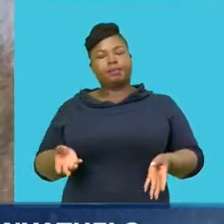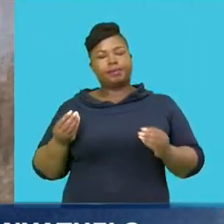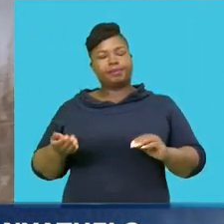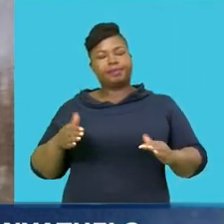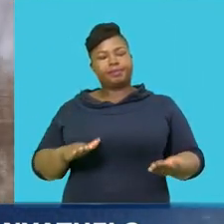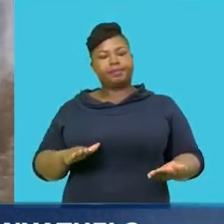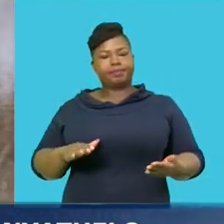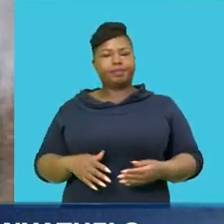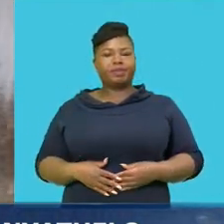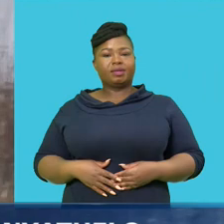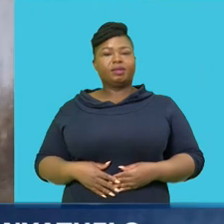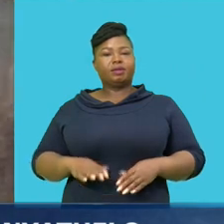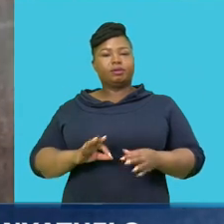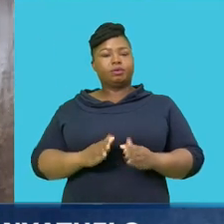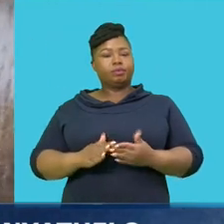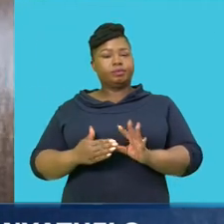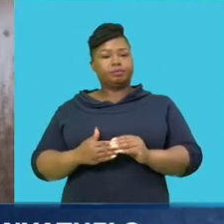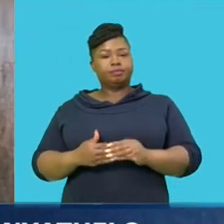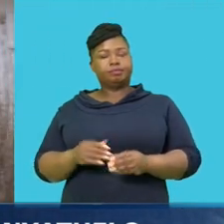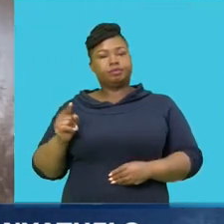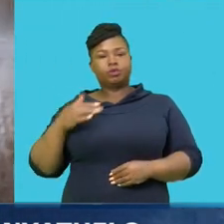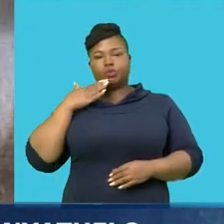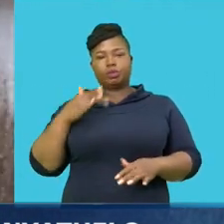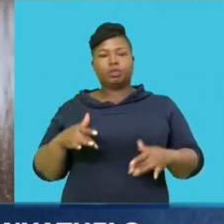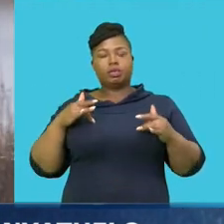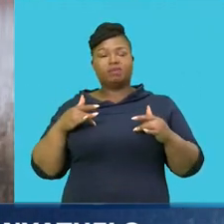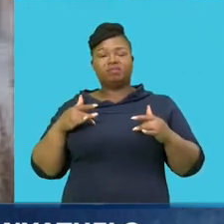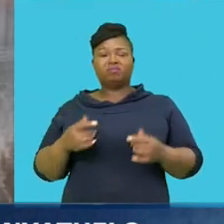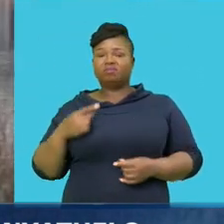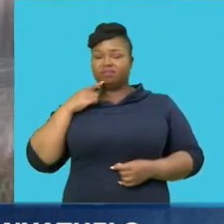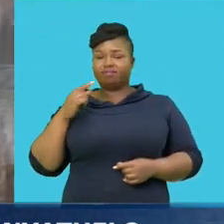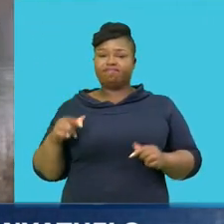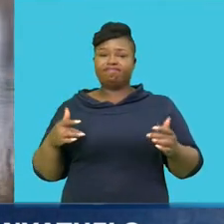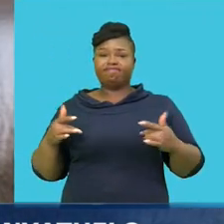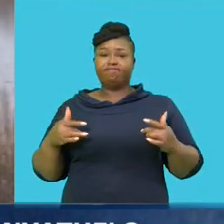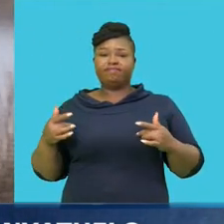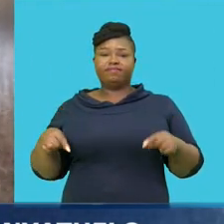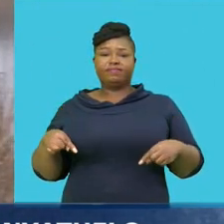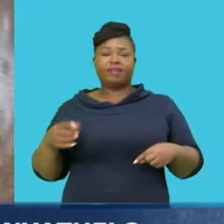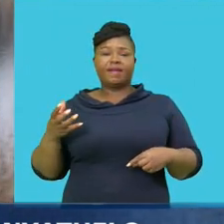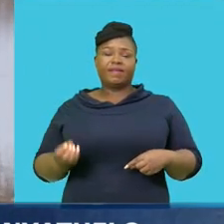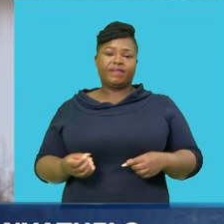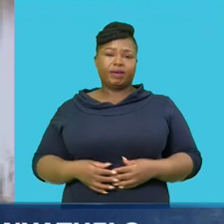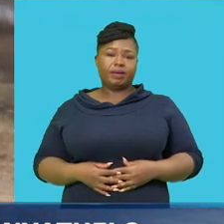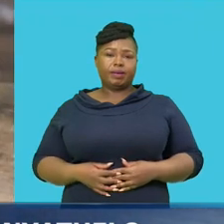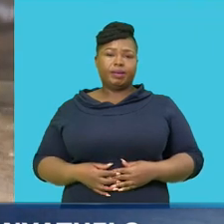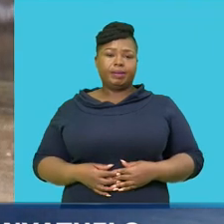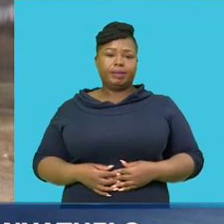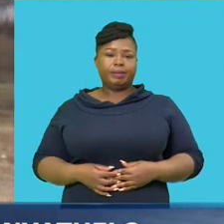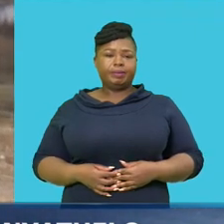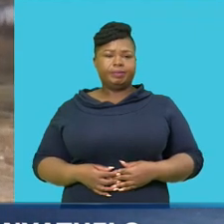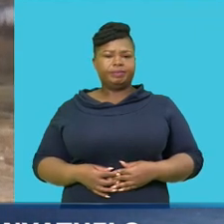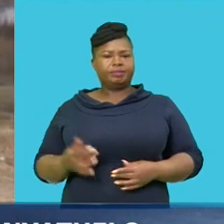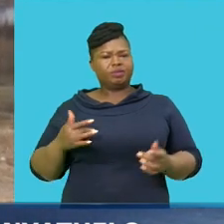wayo. Amalungu asekuhlaleni kula ngingqi othukile kwaye avakalisa inkxalabo ngesi sehlo. I'm